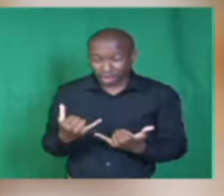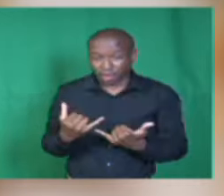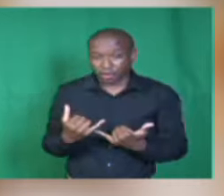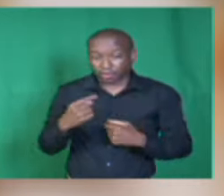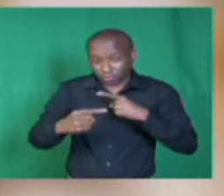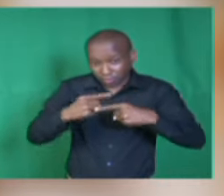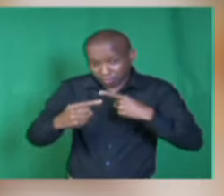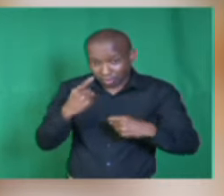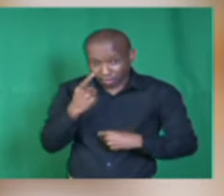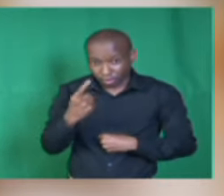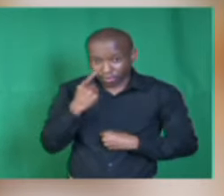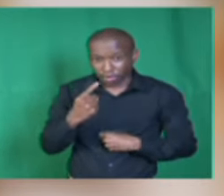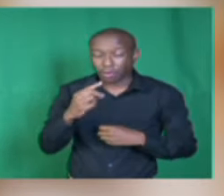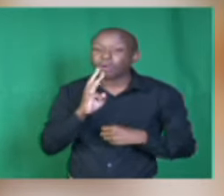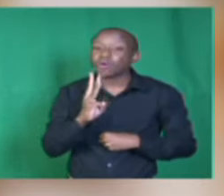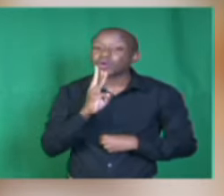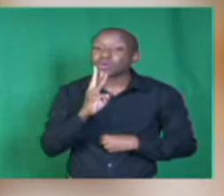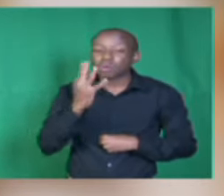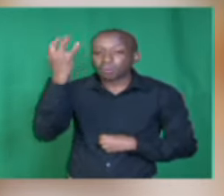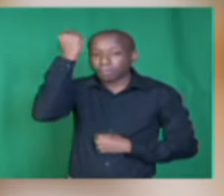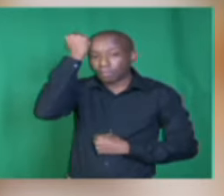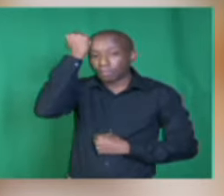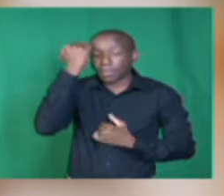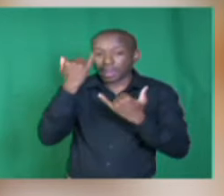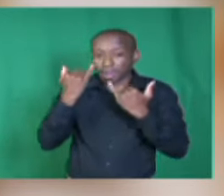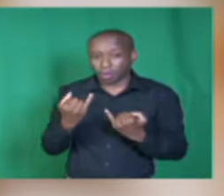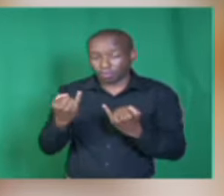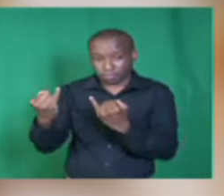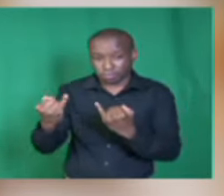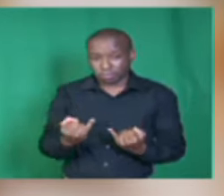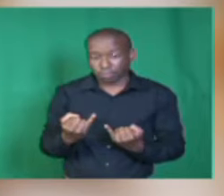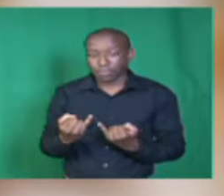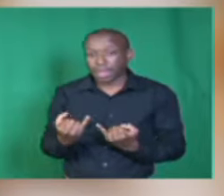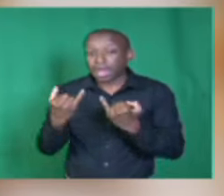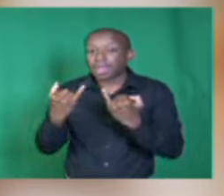as we continue here. Now, the introduction.